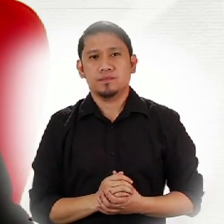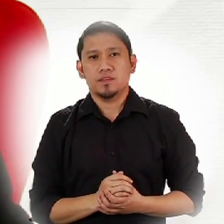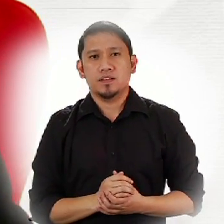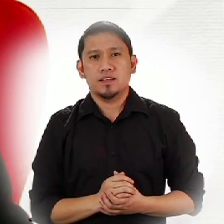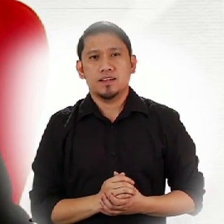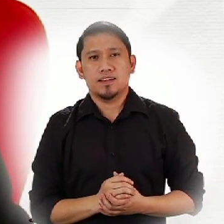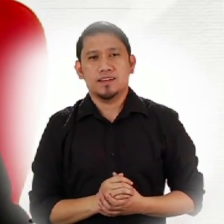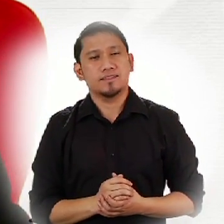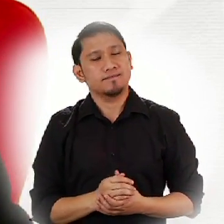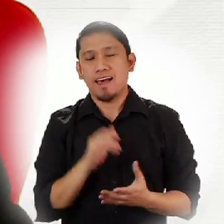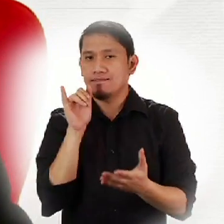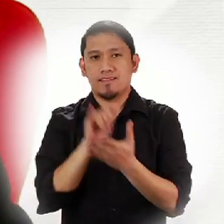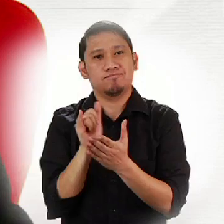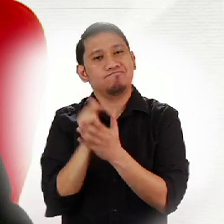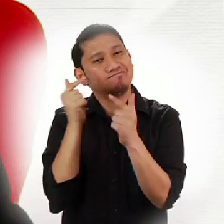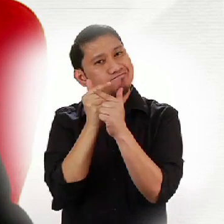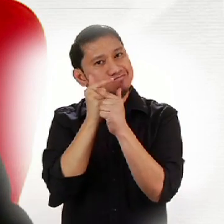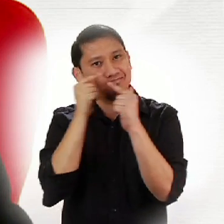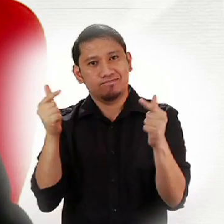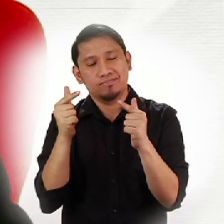This is a great gift.